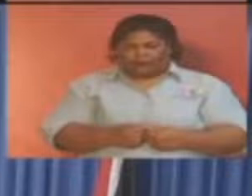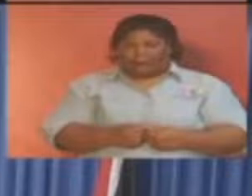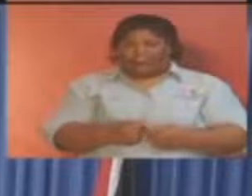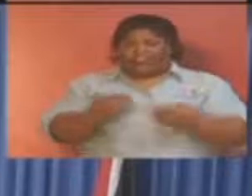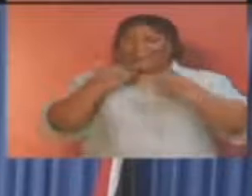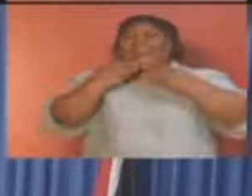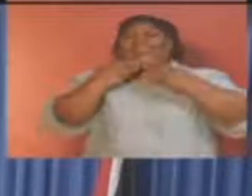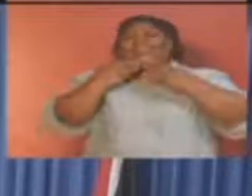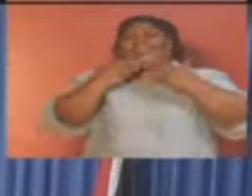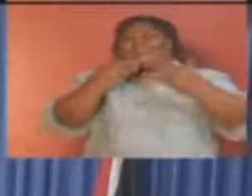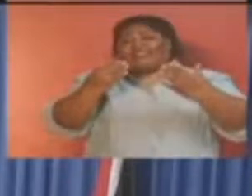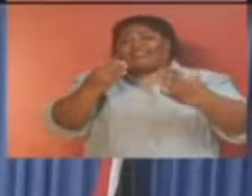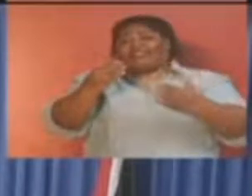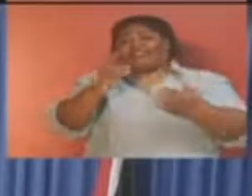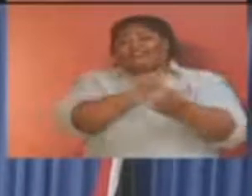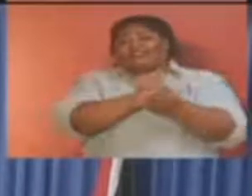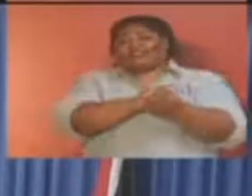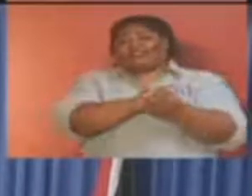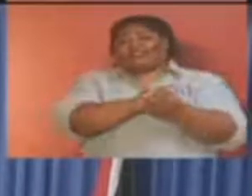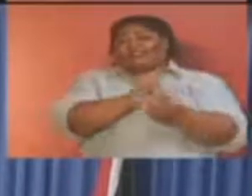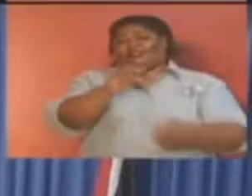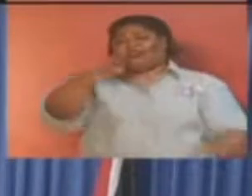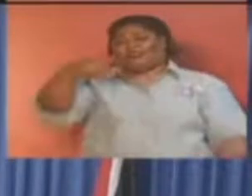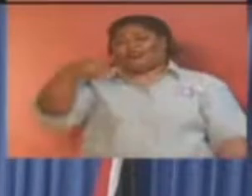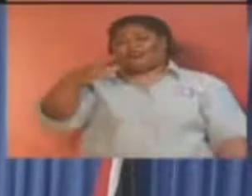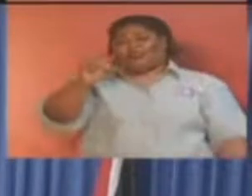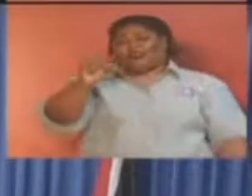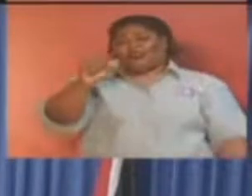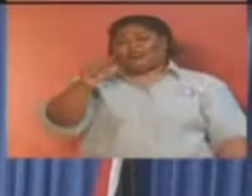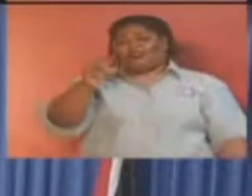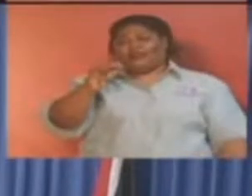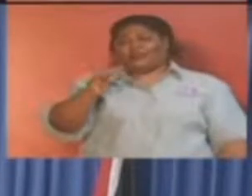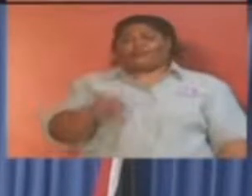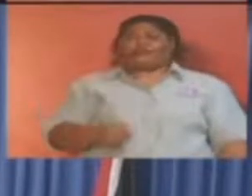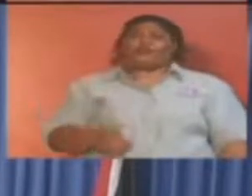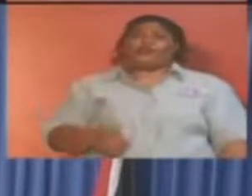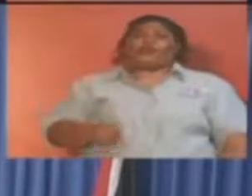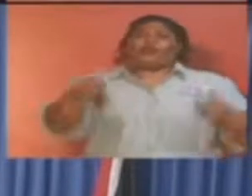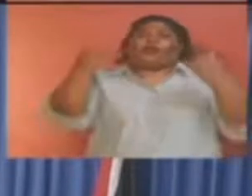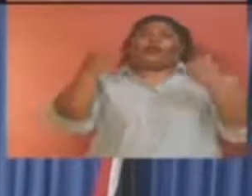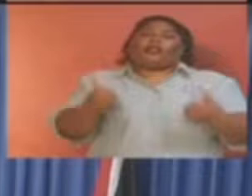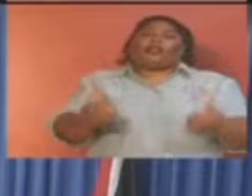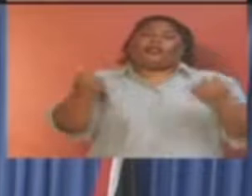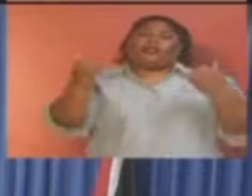Thank you very much, Dr. Parasam. I think at this stage we'll open.